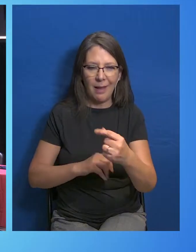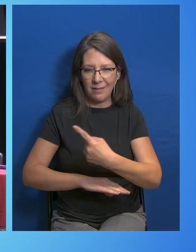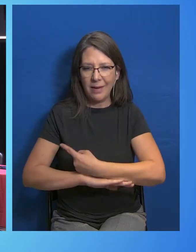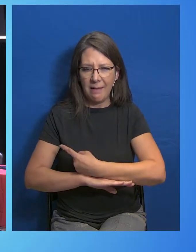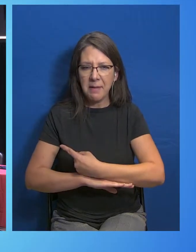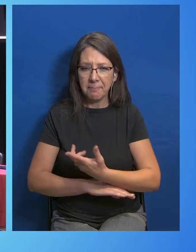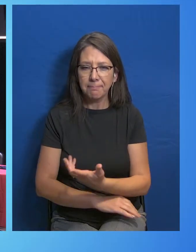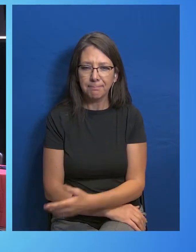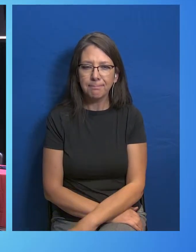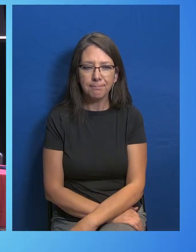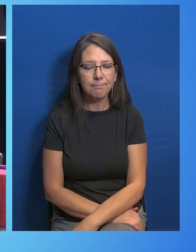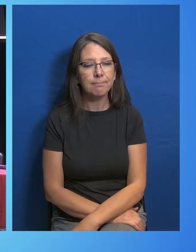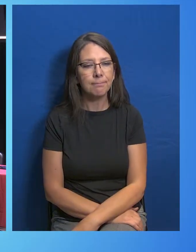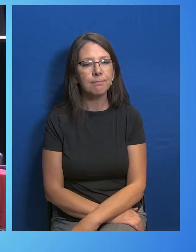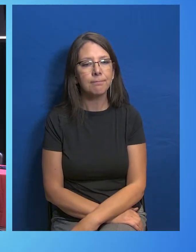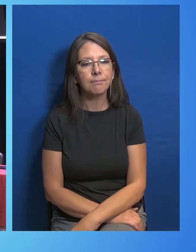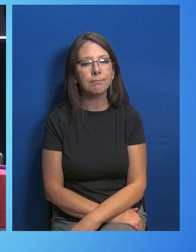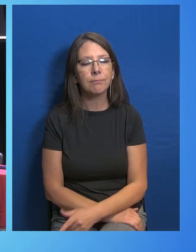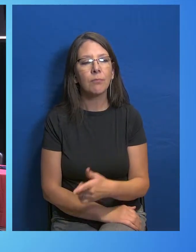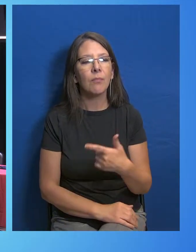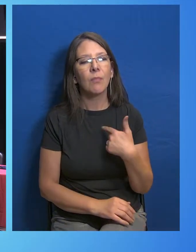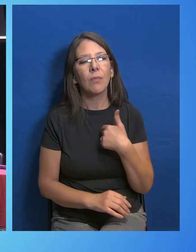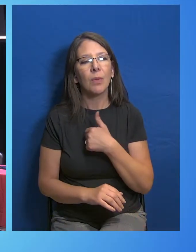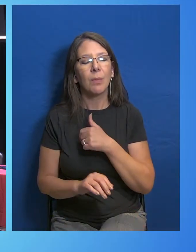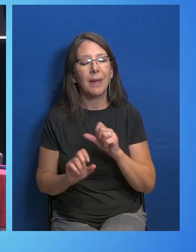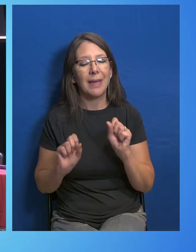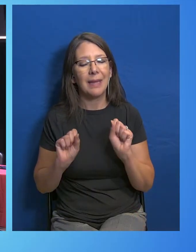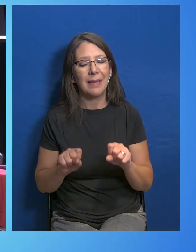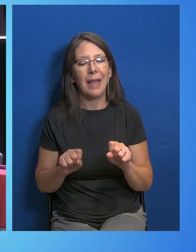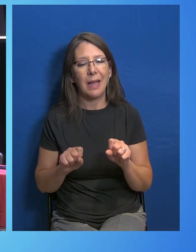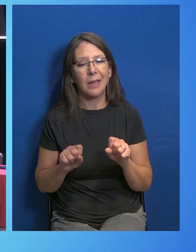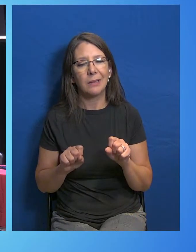So we can do a